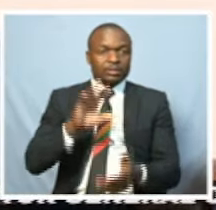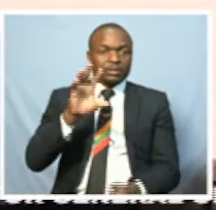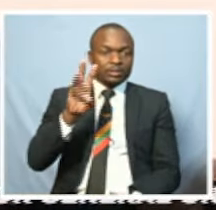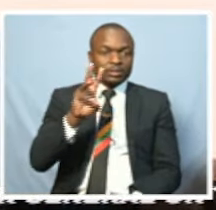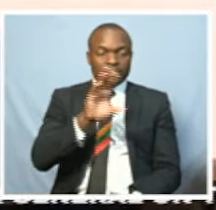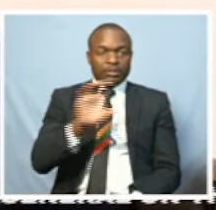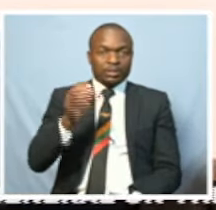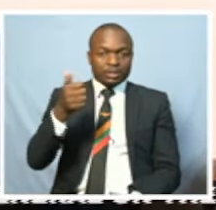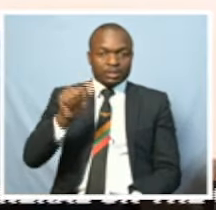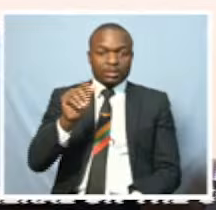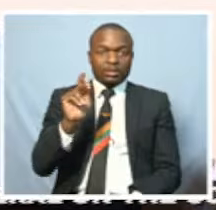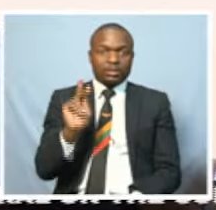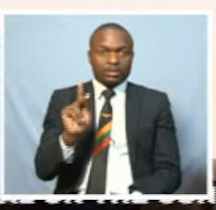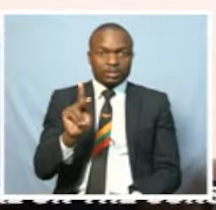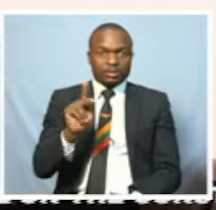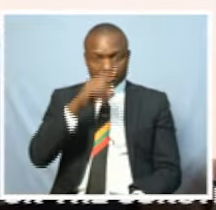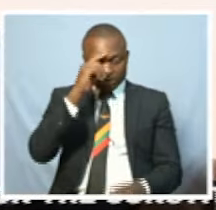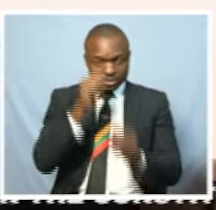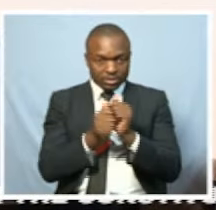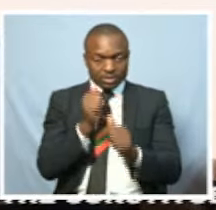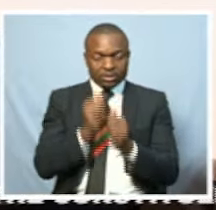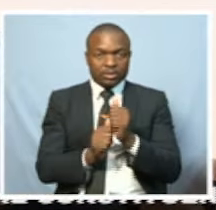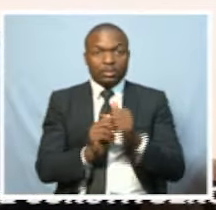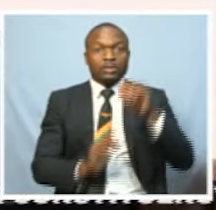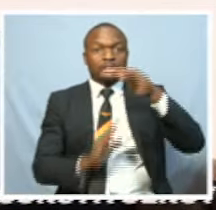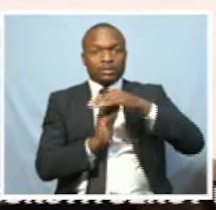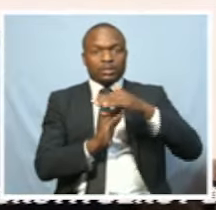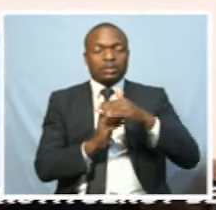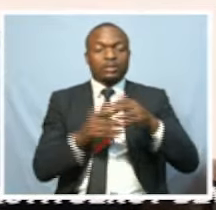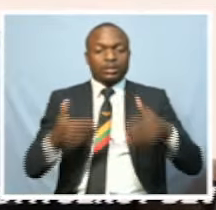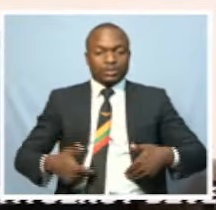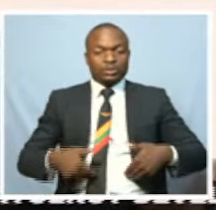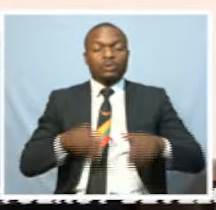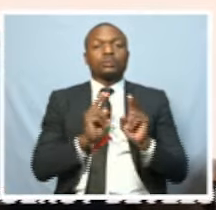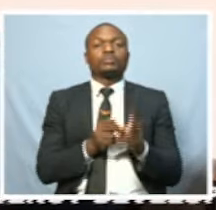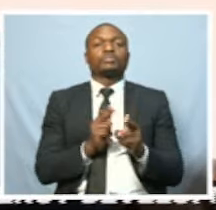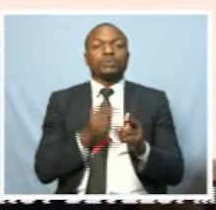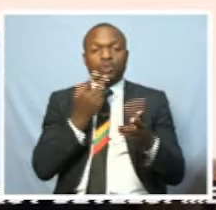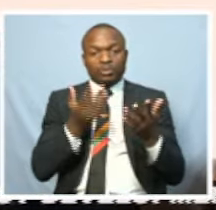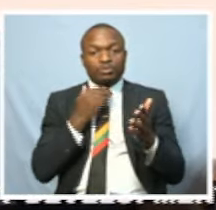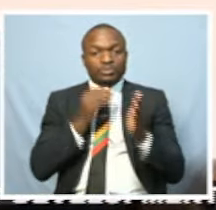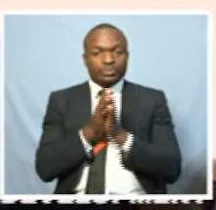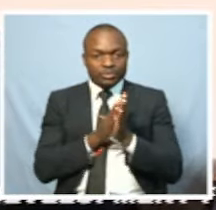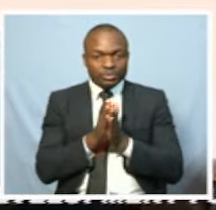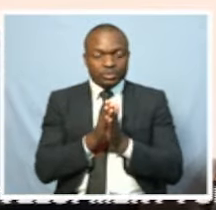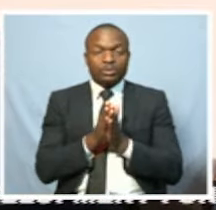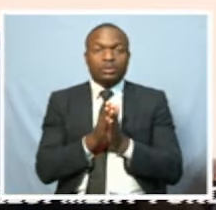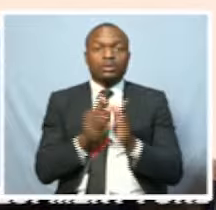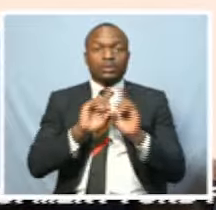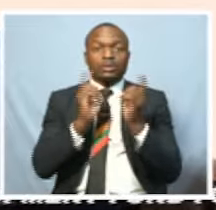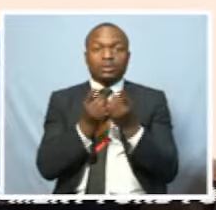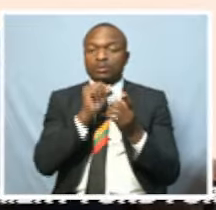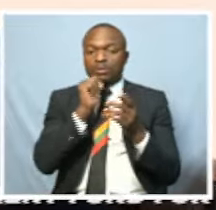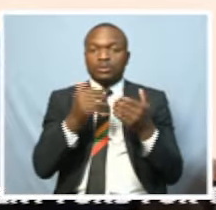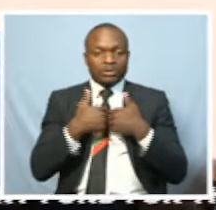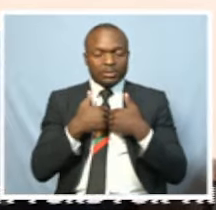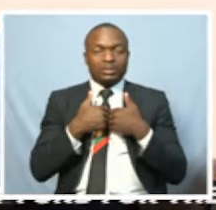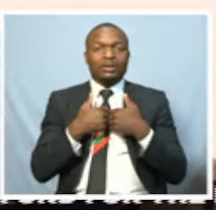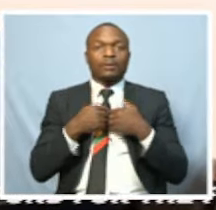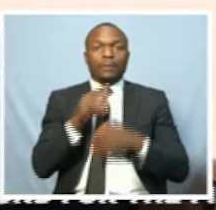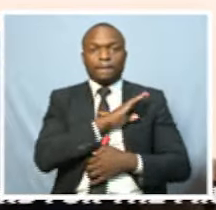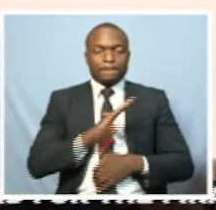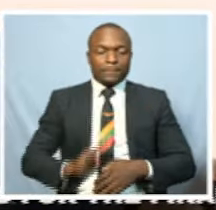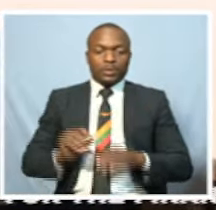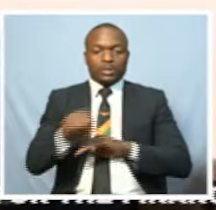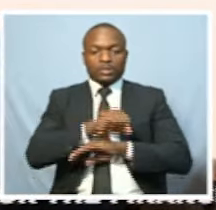253,610 kwacha due to limited youth response, as it is demand driven and the district has no body for secondary school and